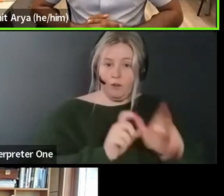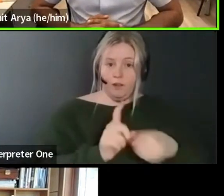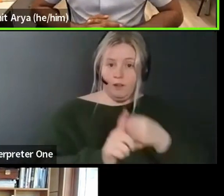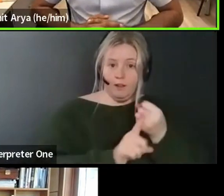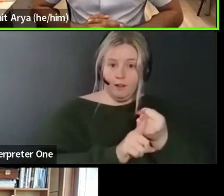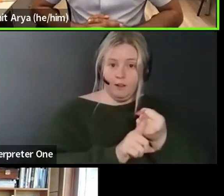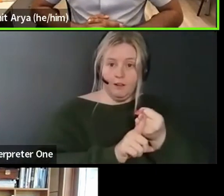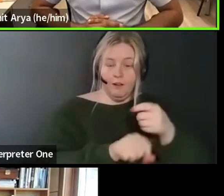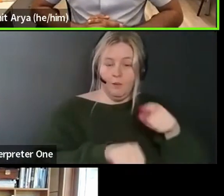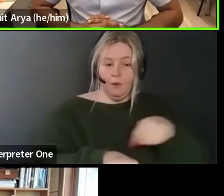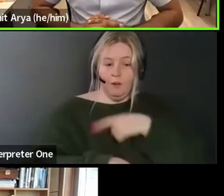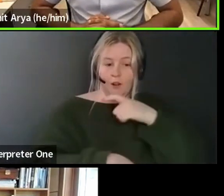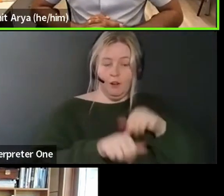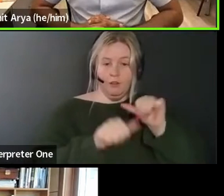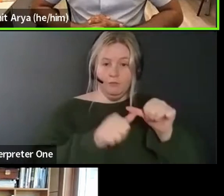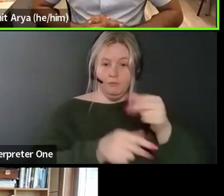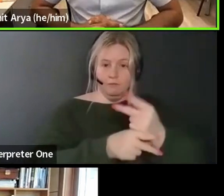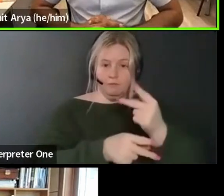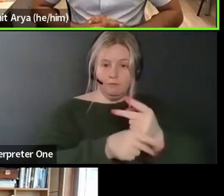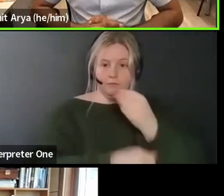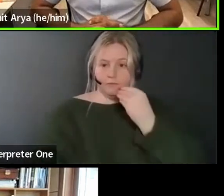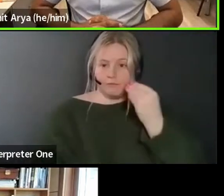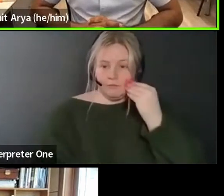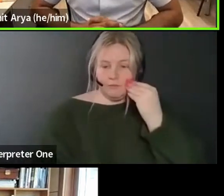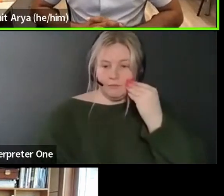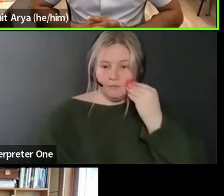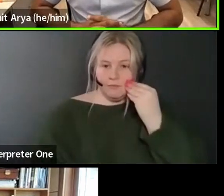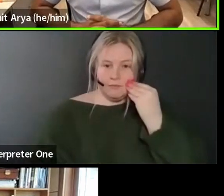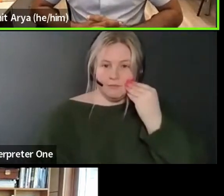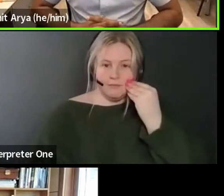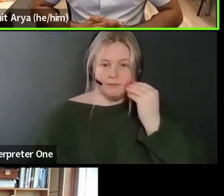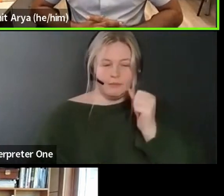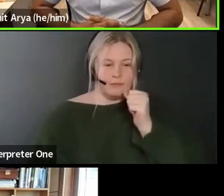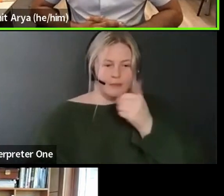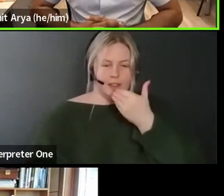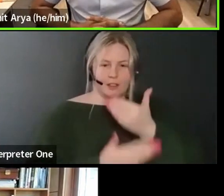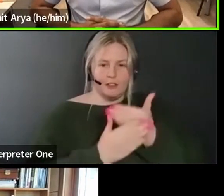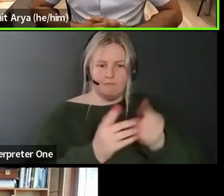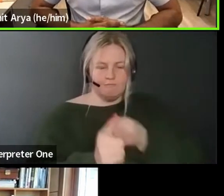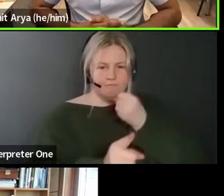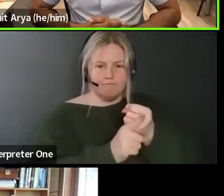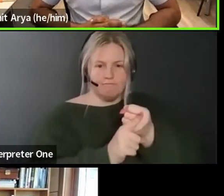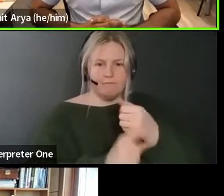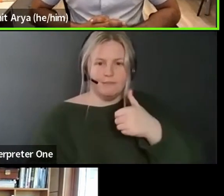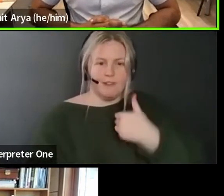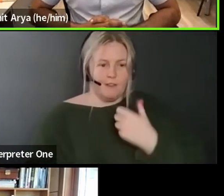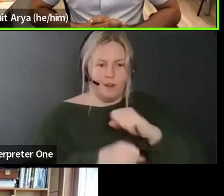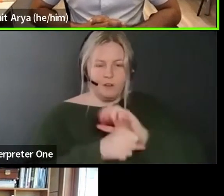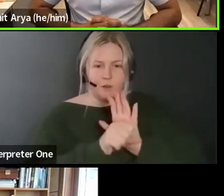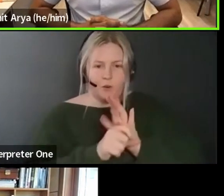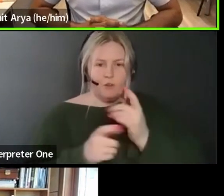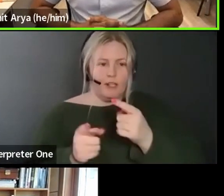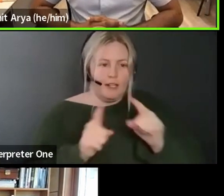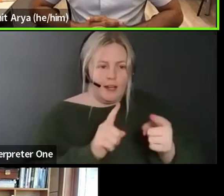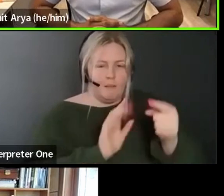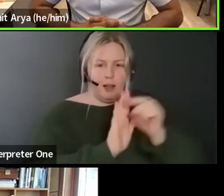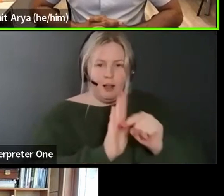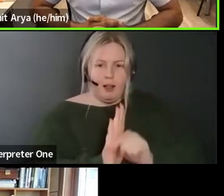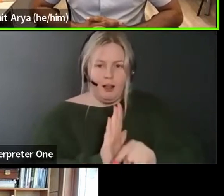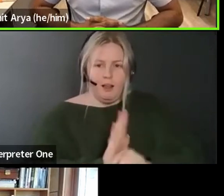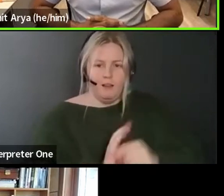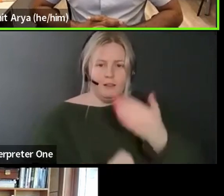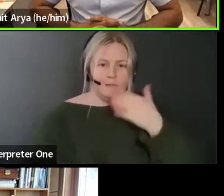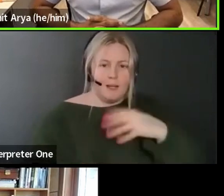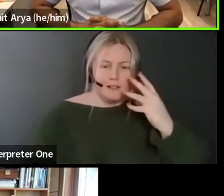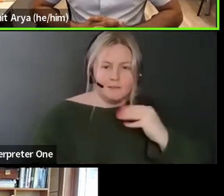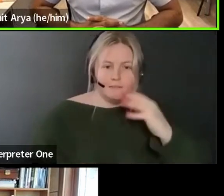our long-term care institutions were disproportionately impacted through the pandemic, and had some of the worst